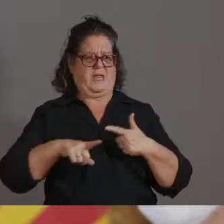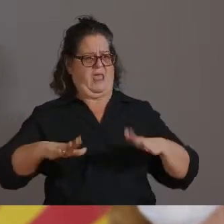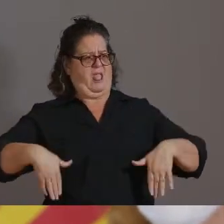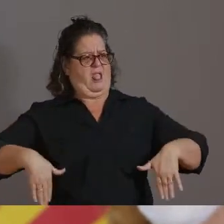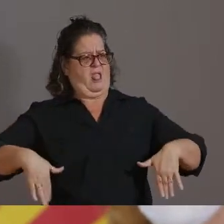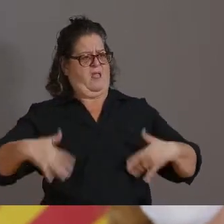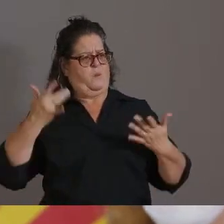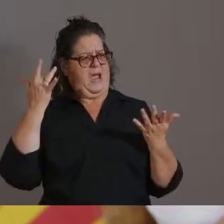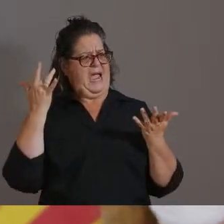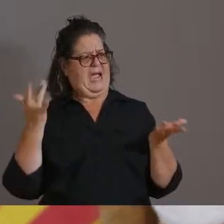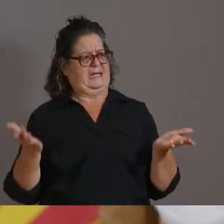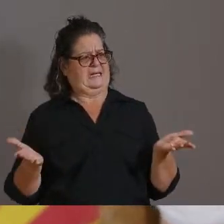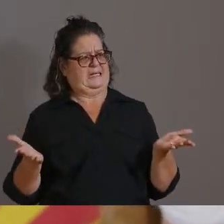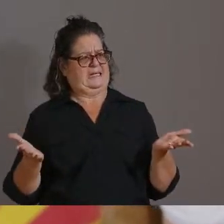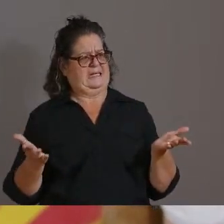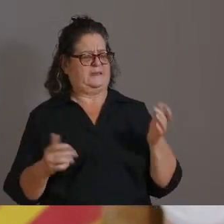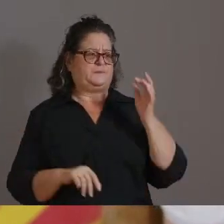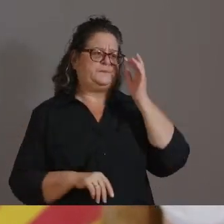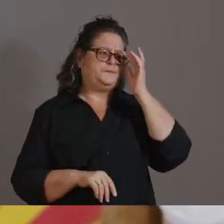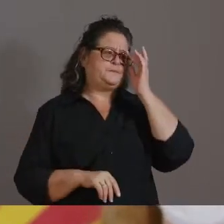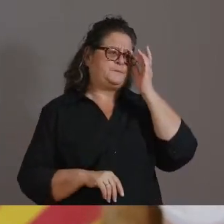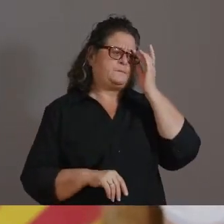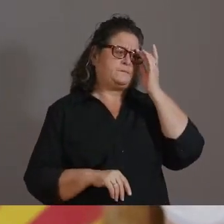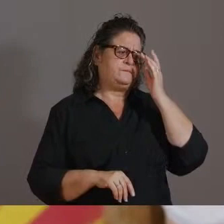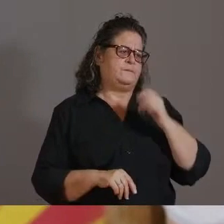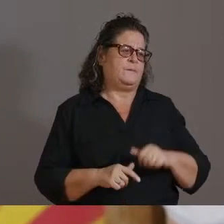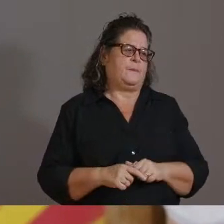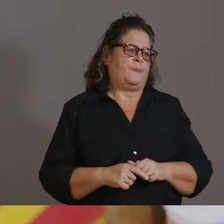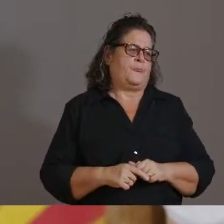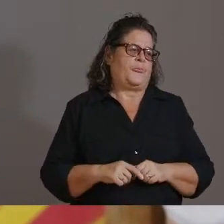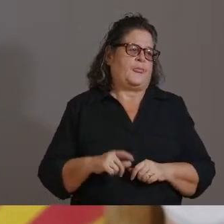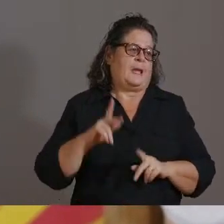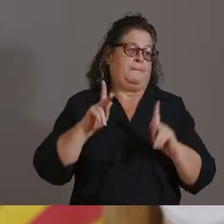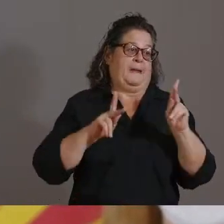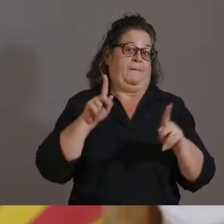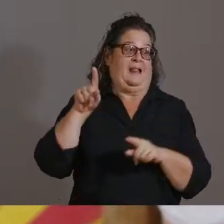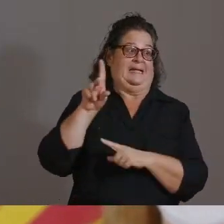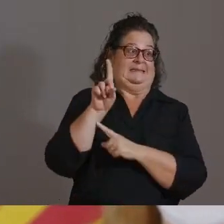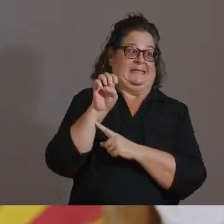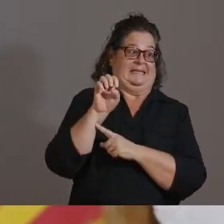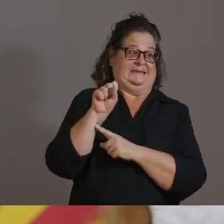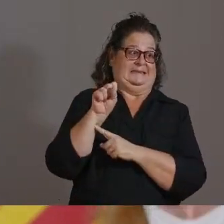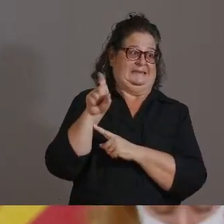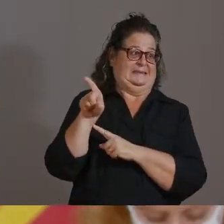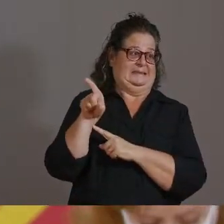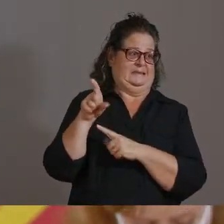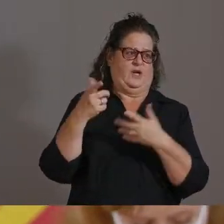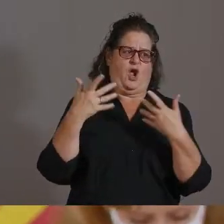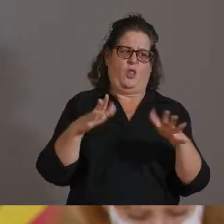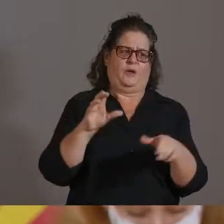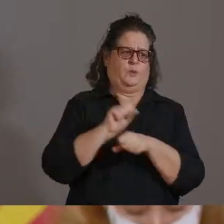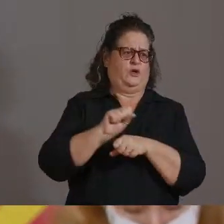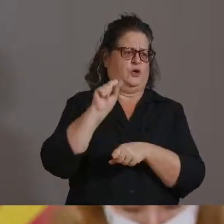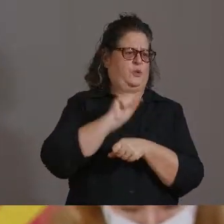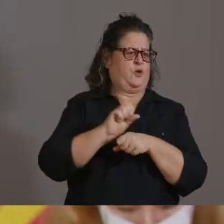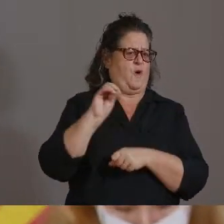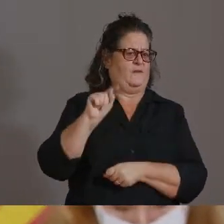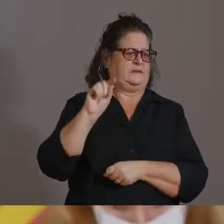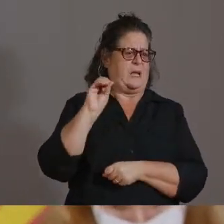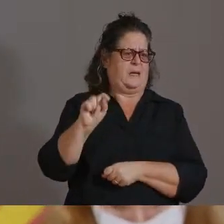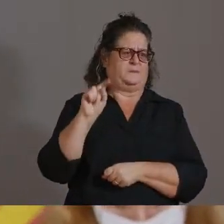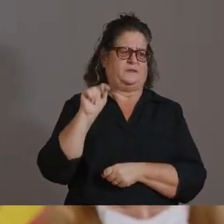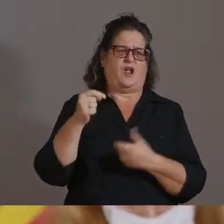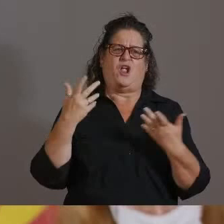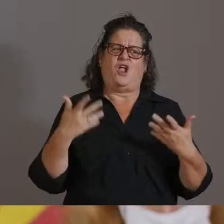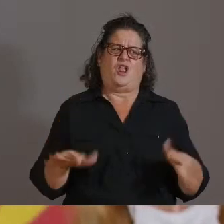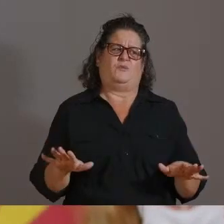Well, I want to say the people at DES have been working overtime. I was briefed on the amount of funds that we've had